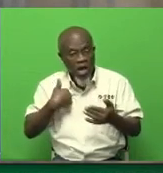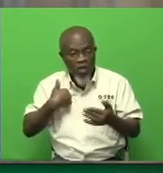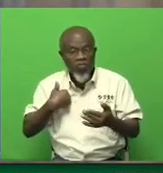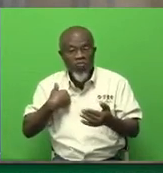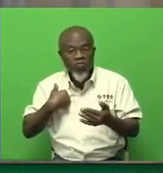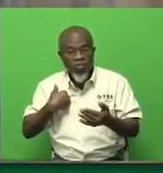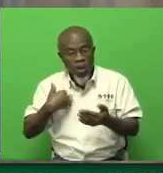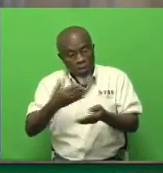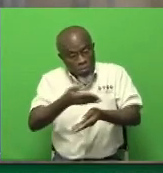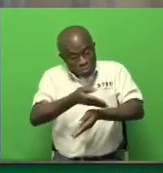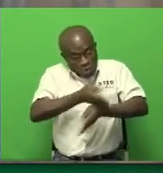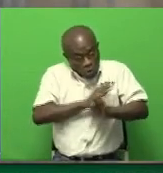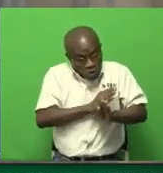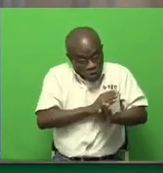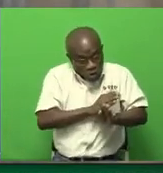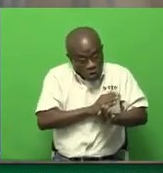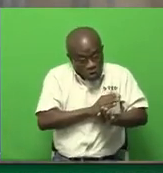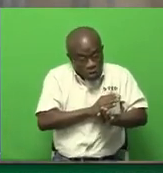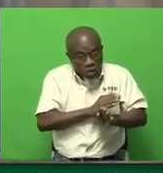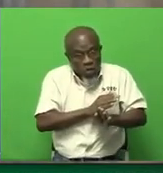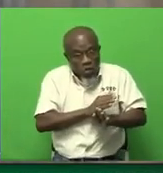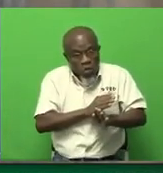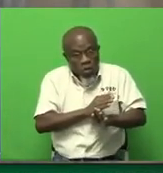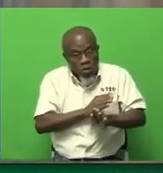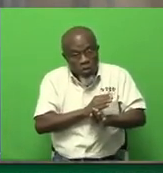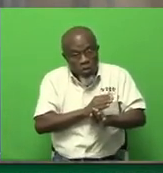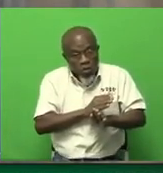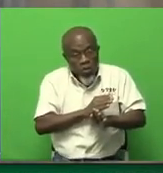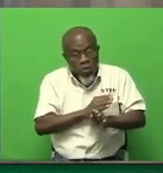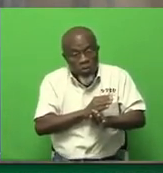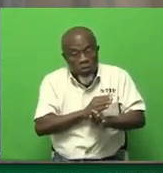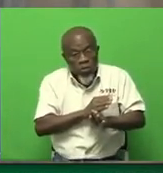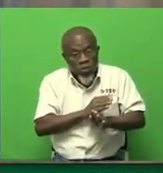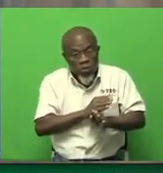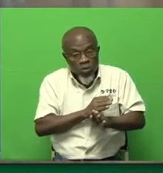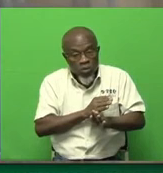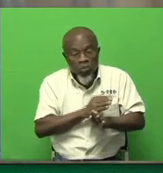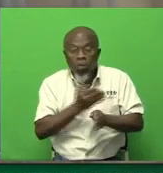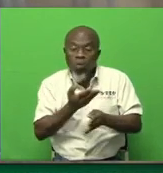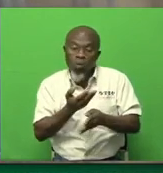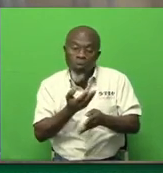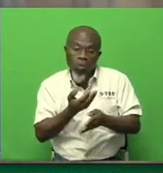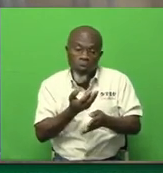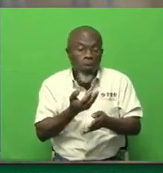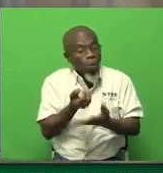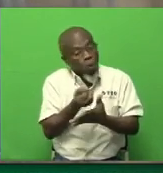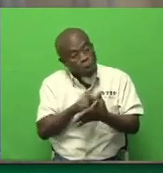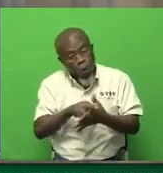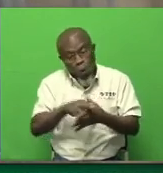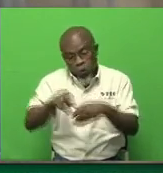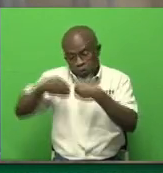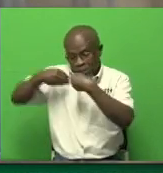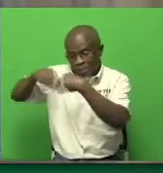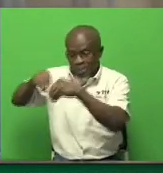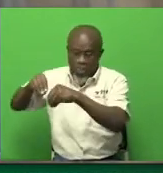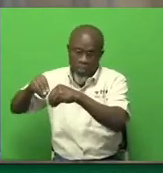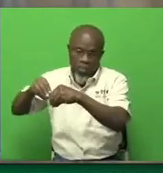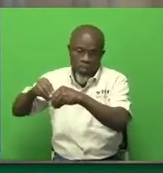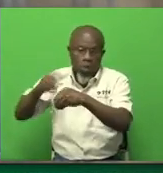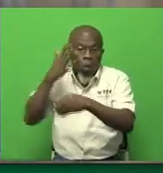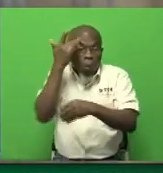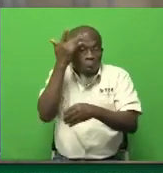do Finance for deficits you get do borings you do um extraordinary seats like sale of assets and so on why are you